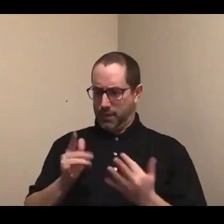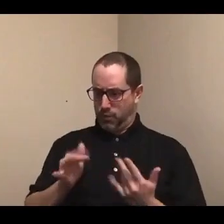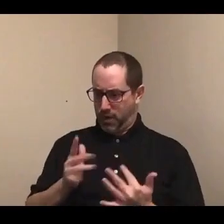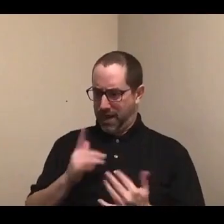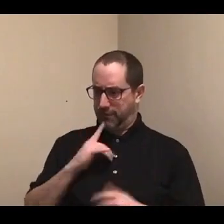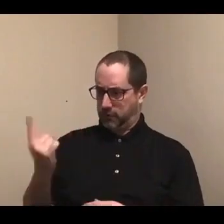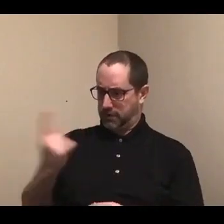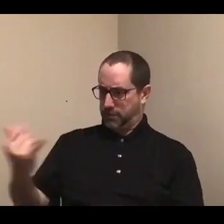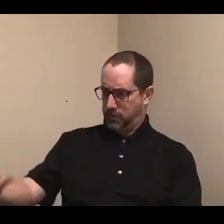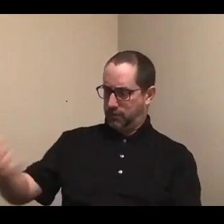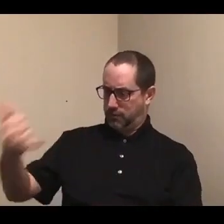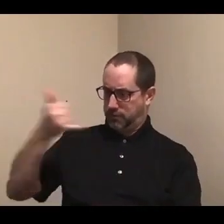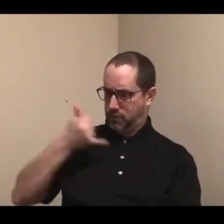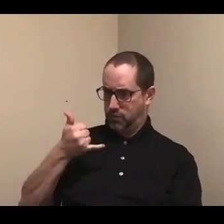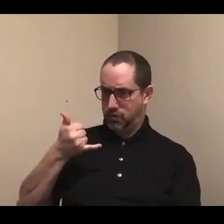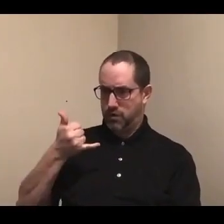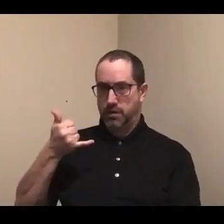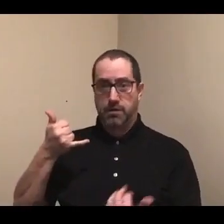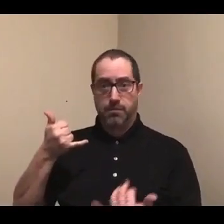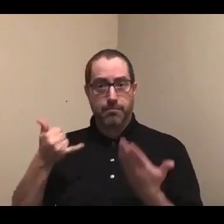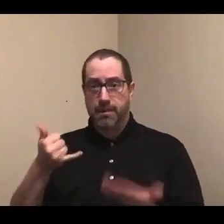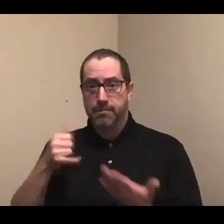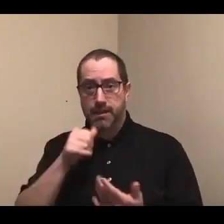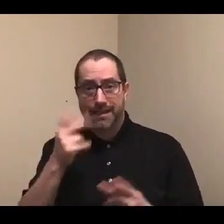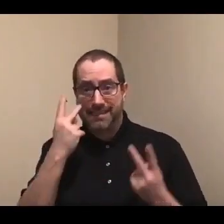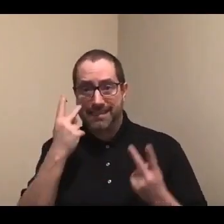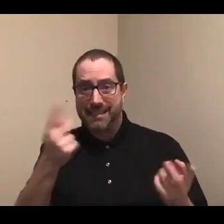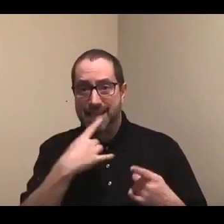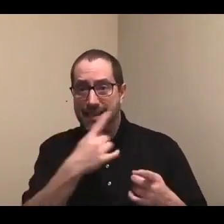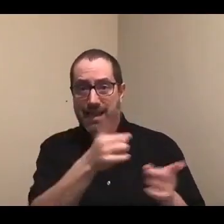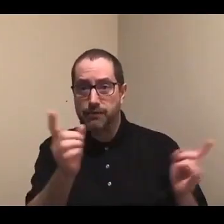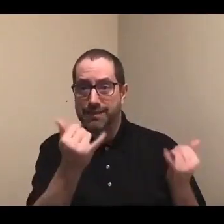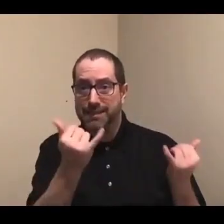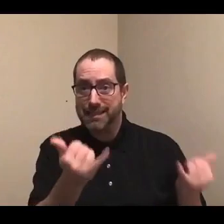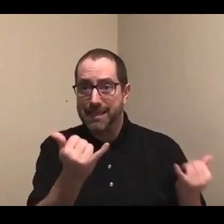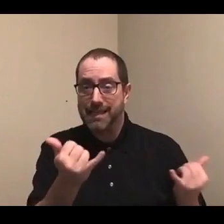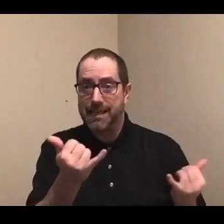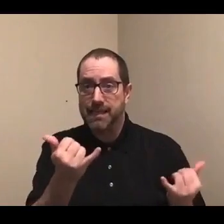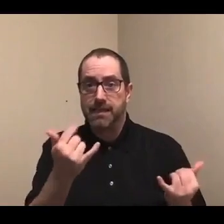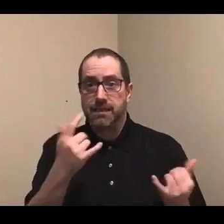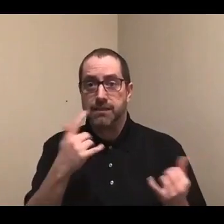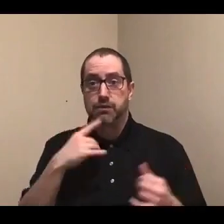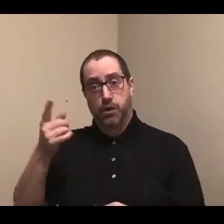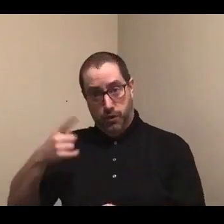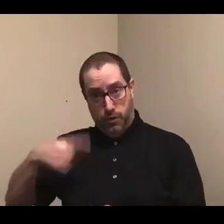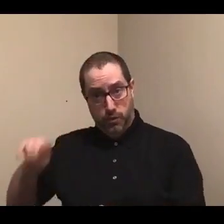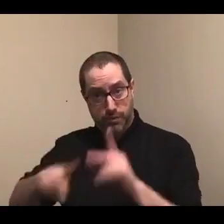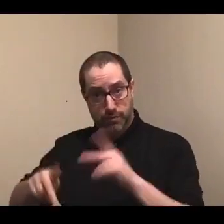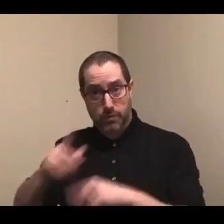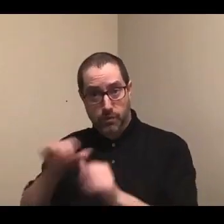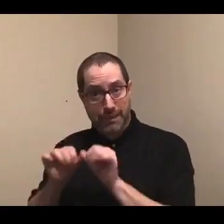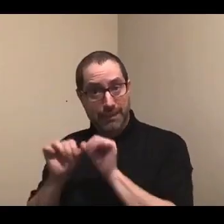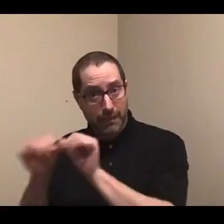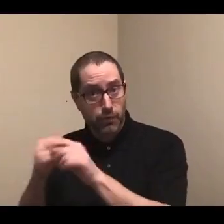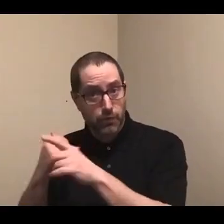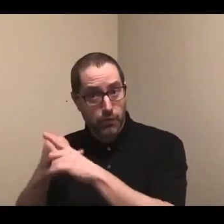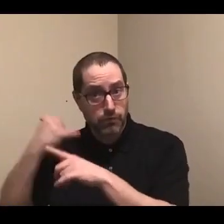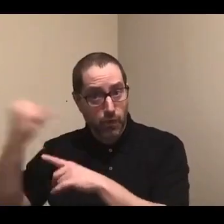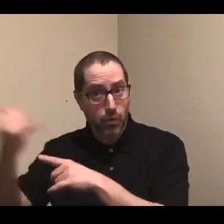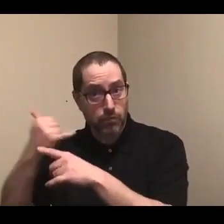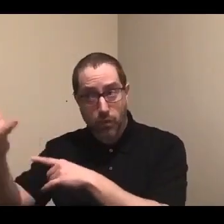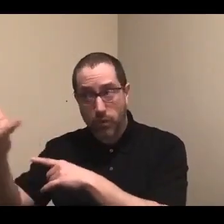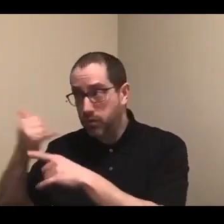see age groups announced or bookings and stuff like that? What provisions have you made for them? And do you have numbers of an estimate of how many people have